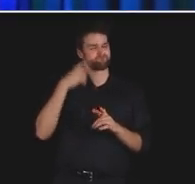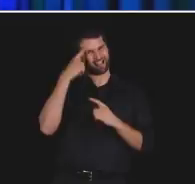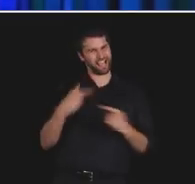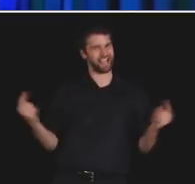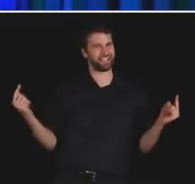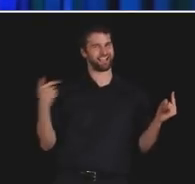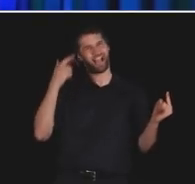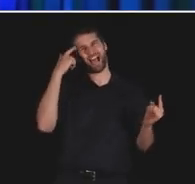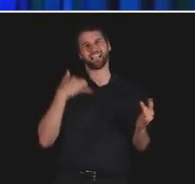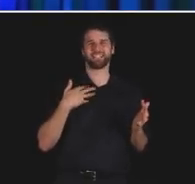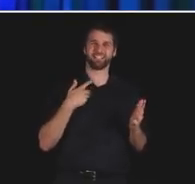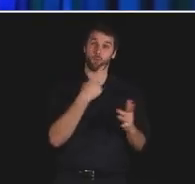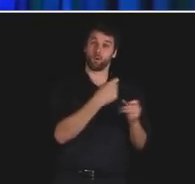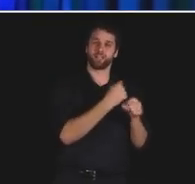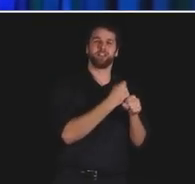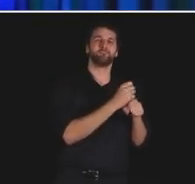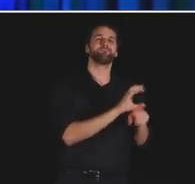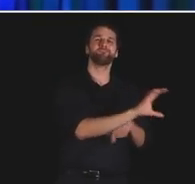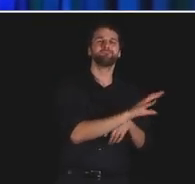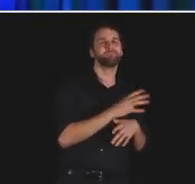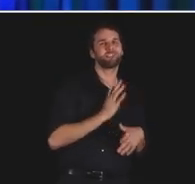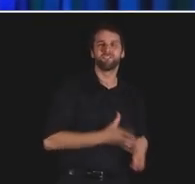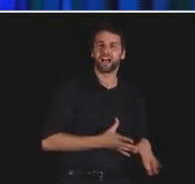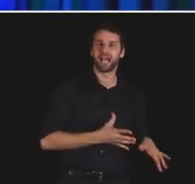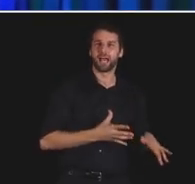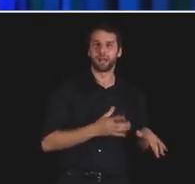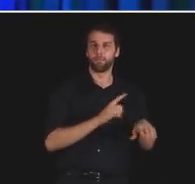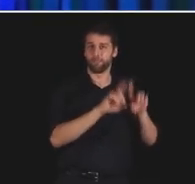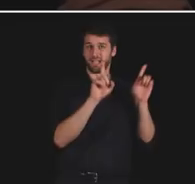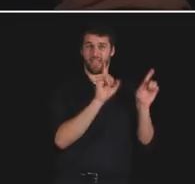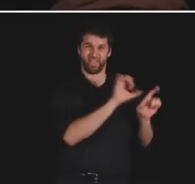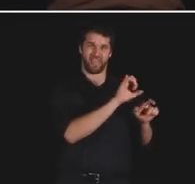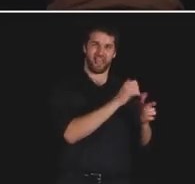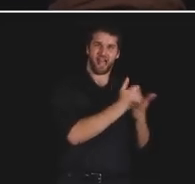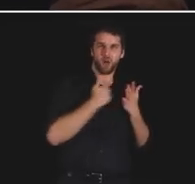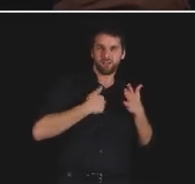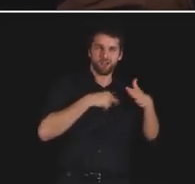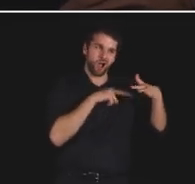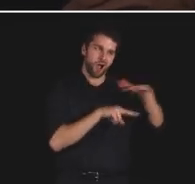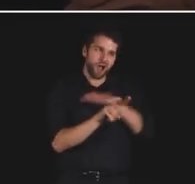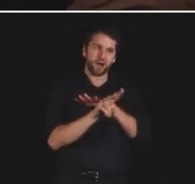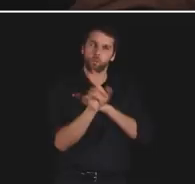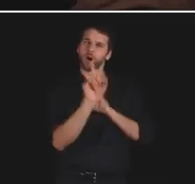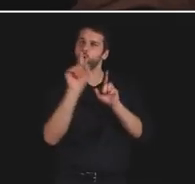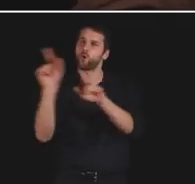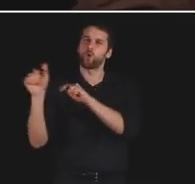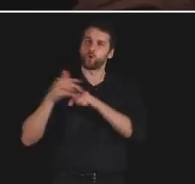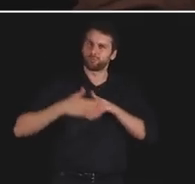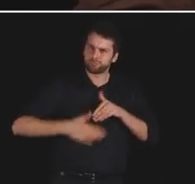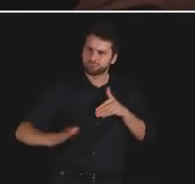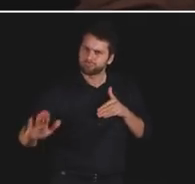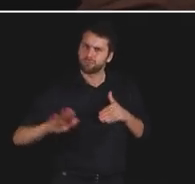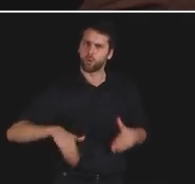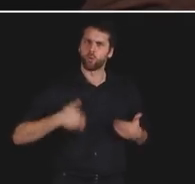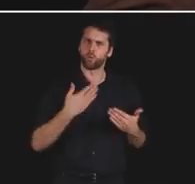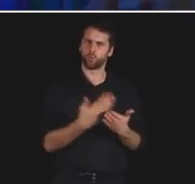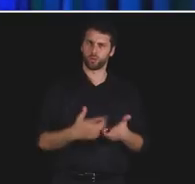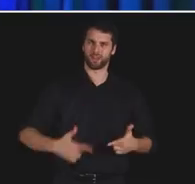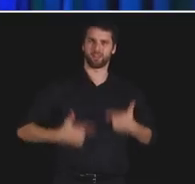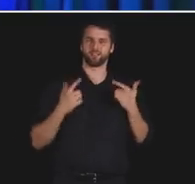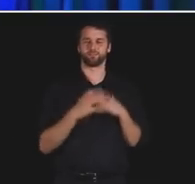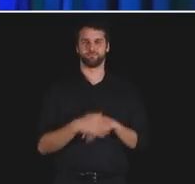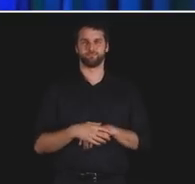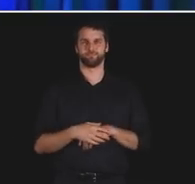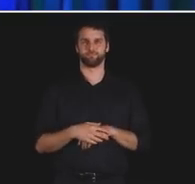was almost like a scouting trip for the rest of my life. When I finished up at the end of the year, I could have told you off the top of my head